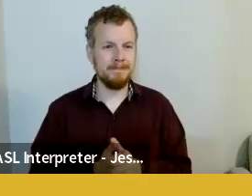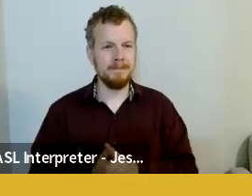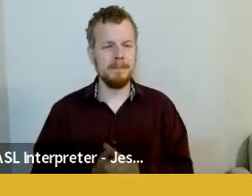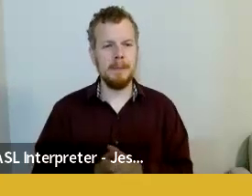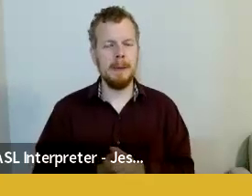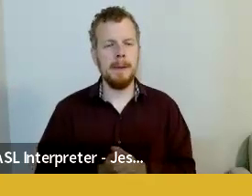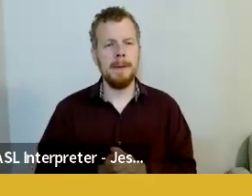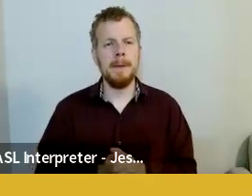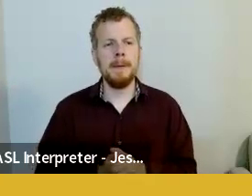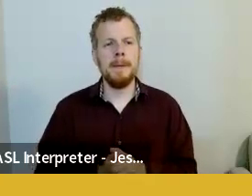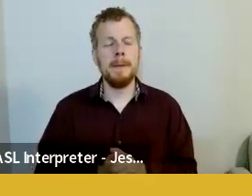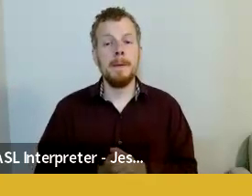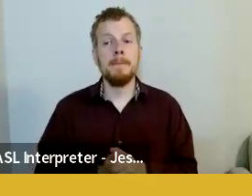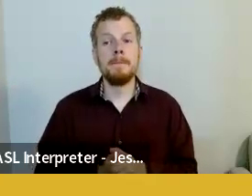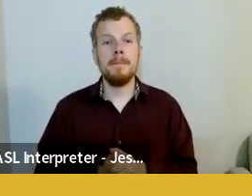All right.